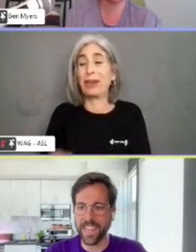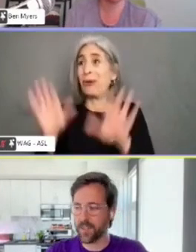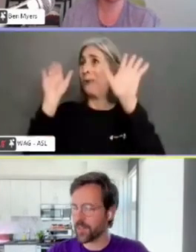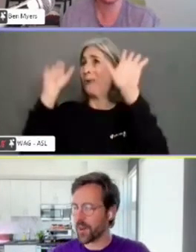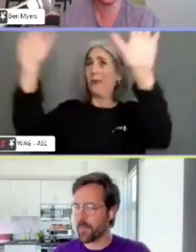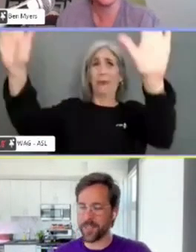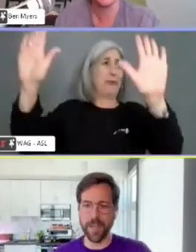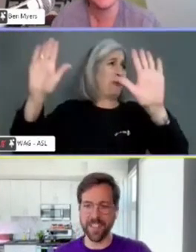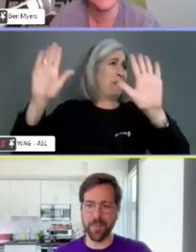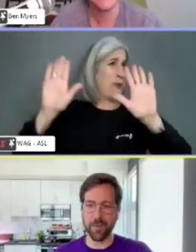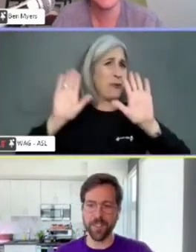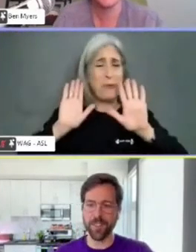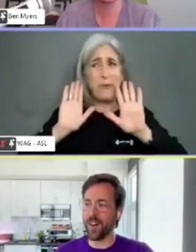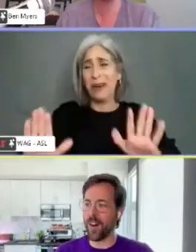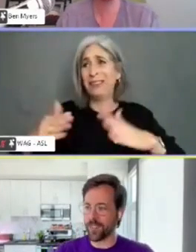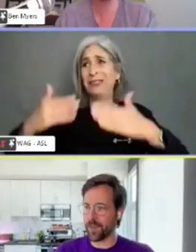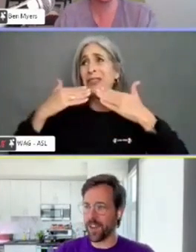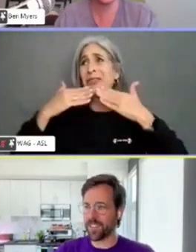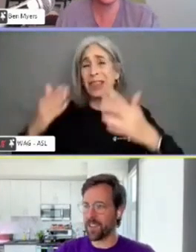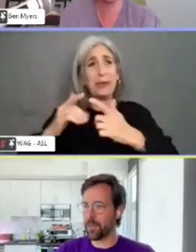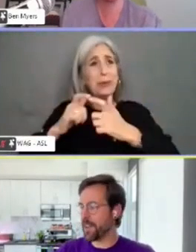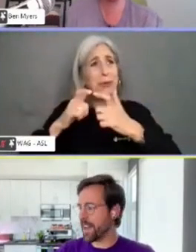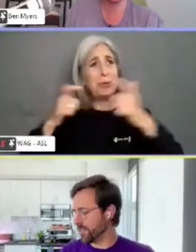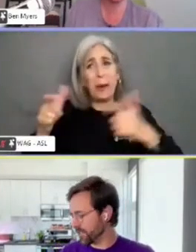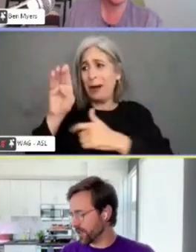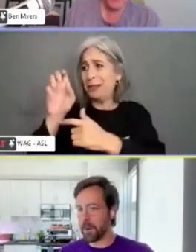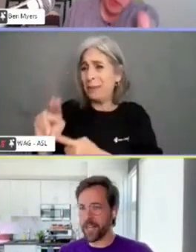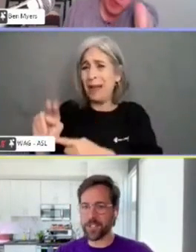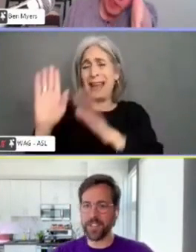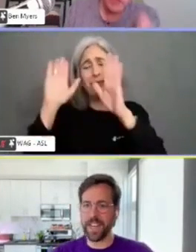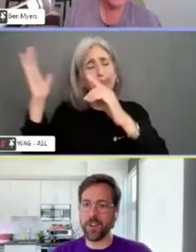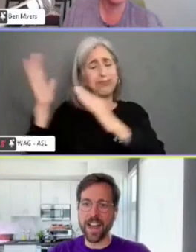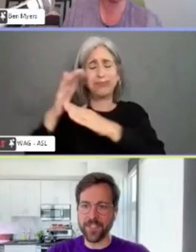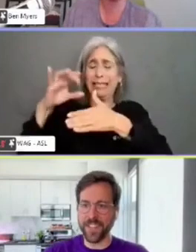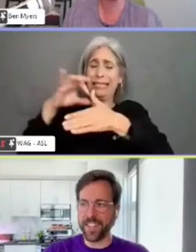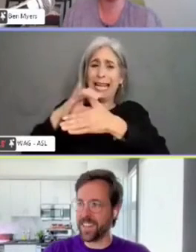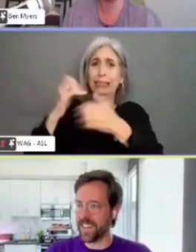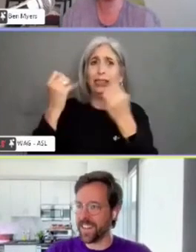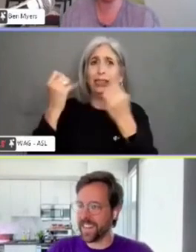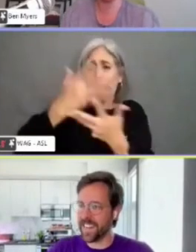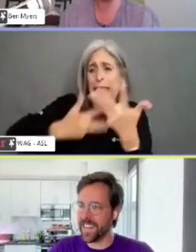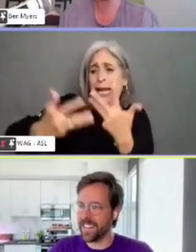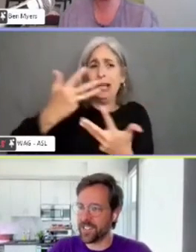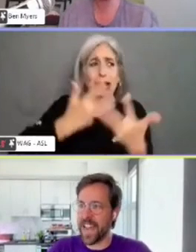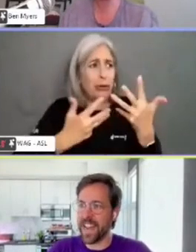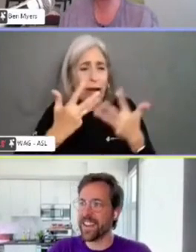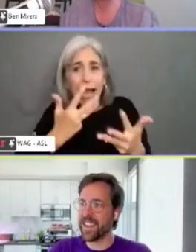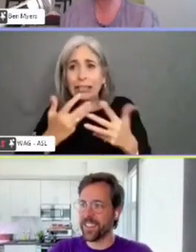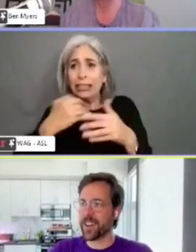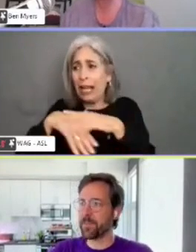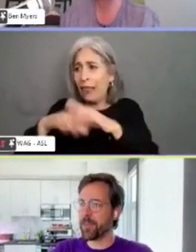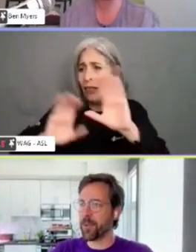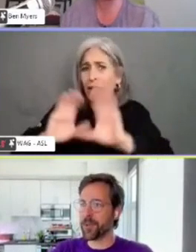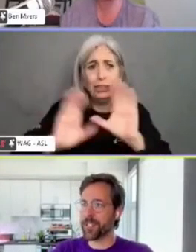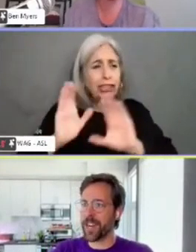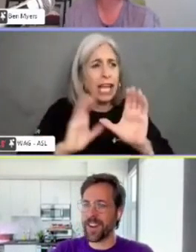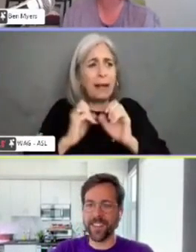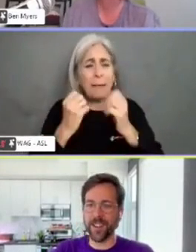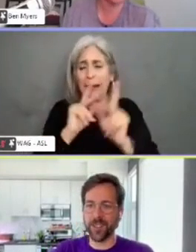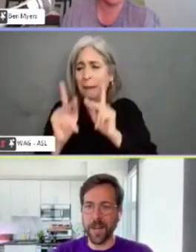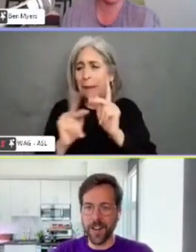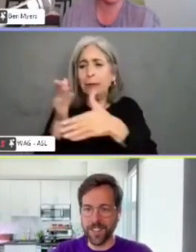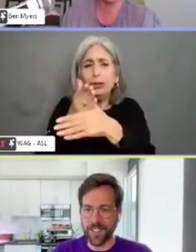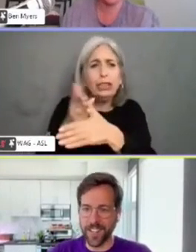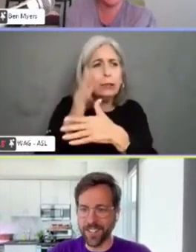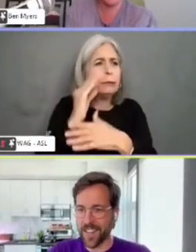Wonderful. Thank you so much, Ben. That was awesome content. We've had so much interaction in the chat, a lot of people sharing